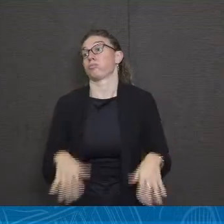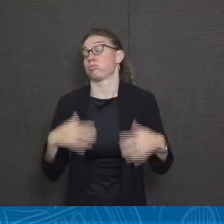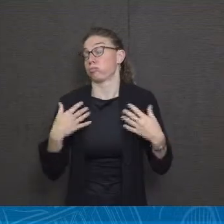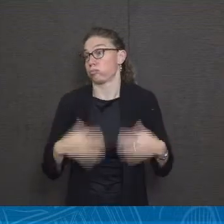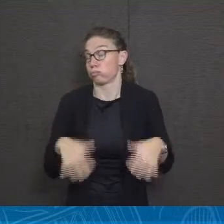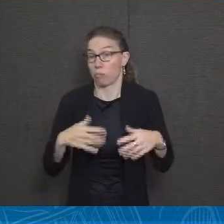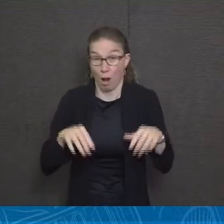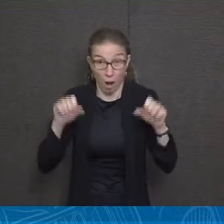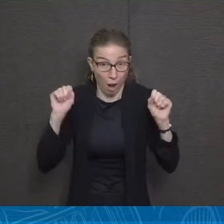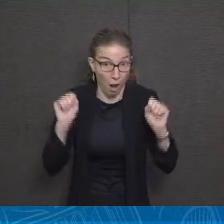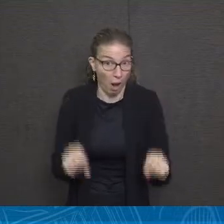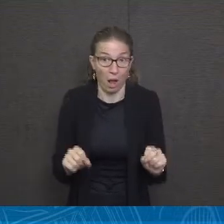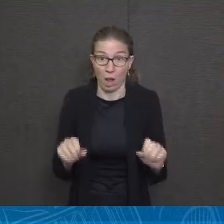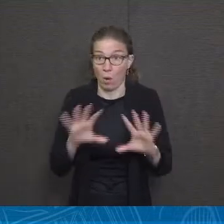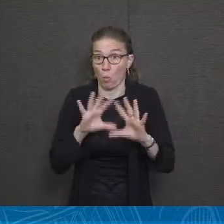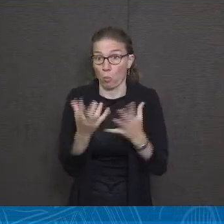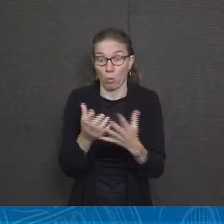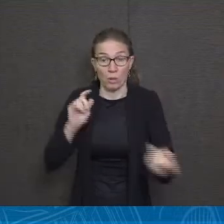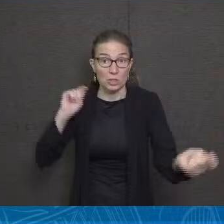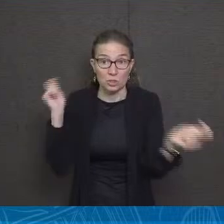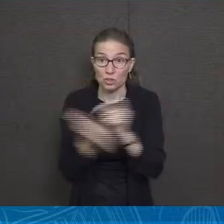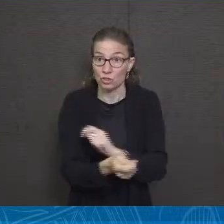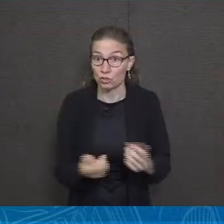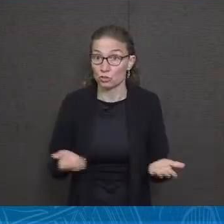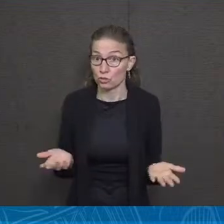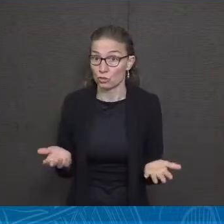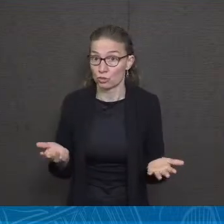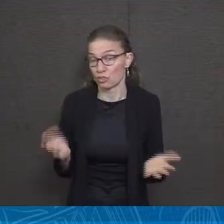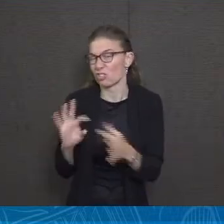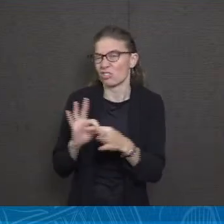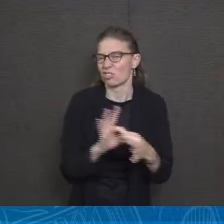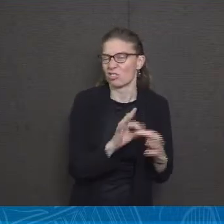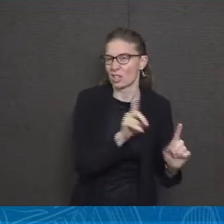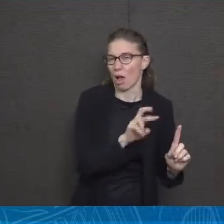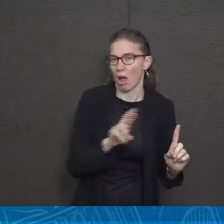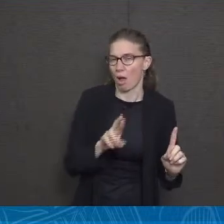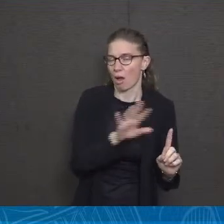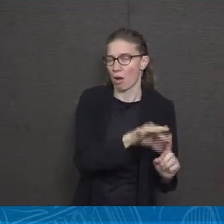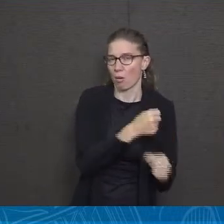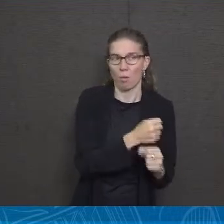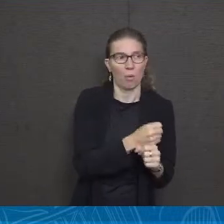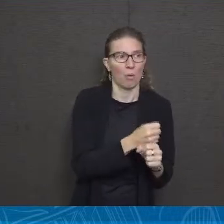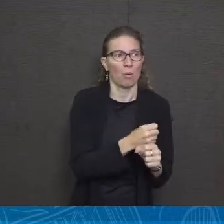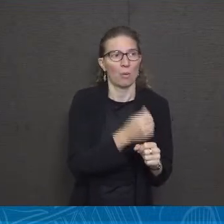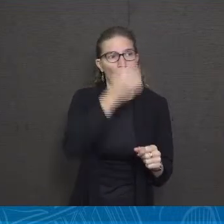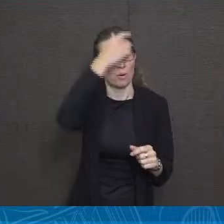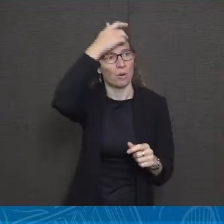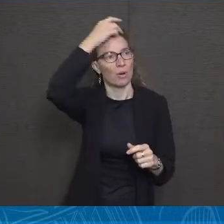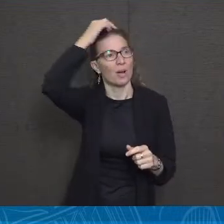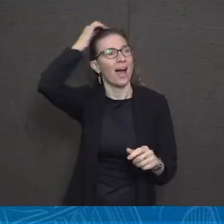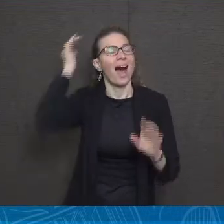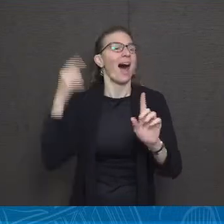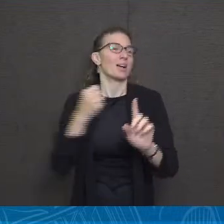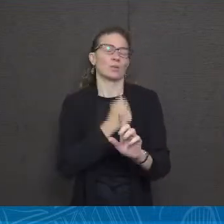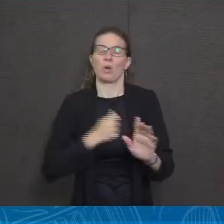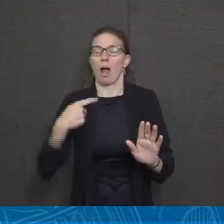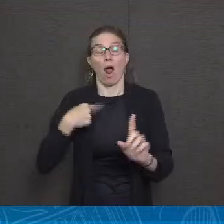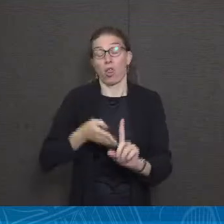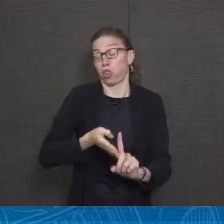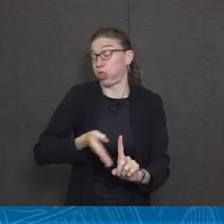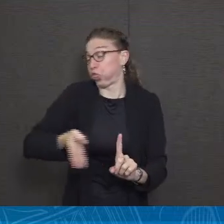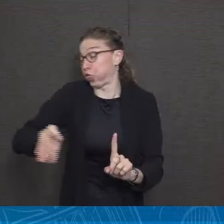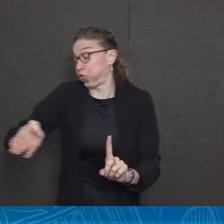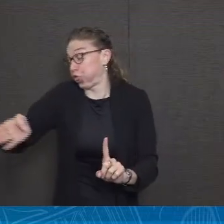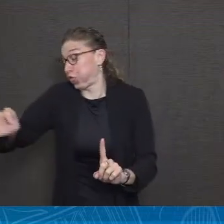revolutionary for, I guess, the disaster risk management space. I've gone totally rogue and off topic, but I just